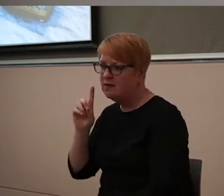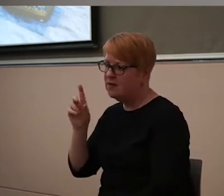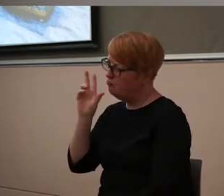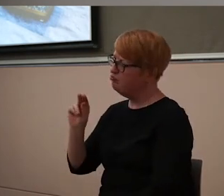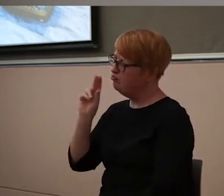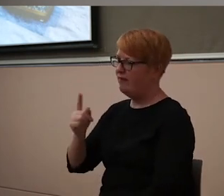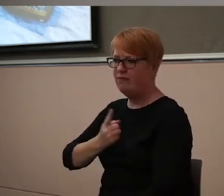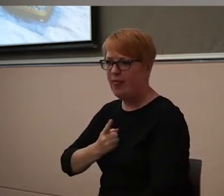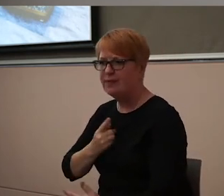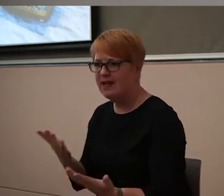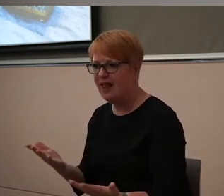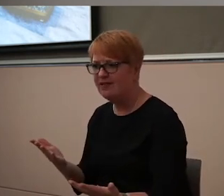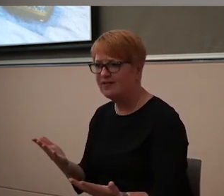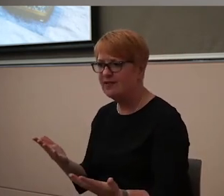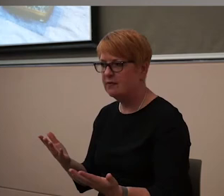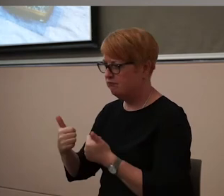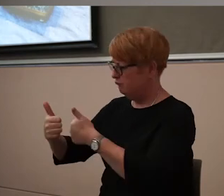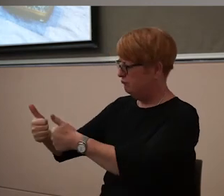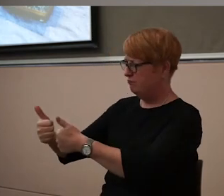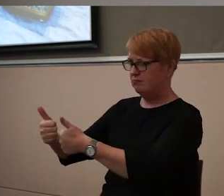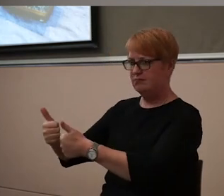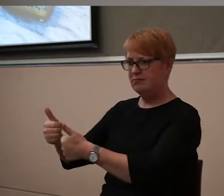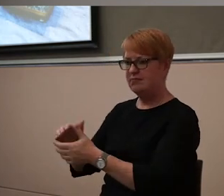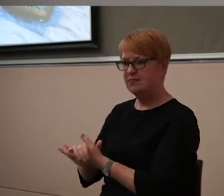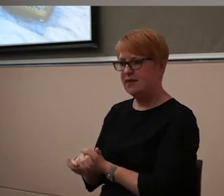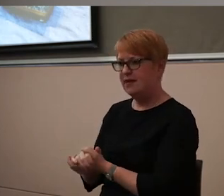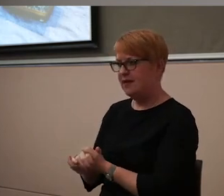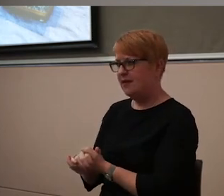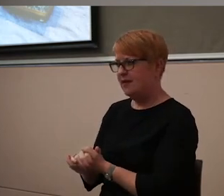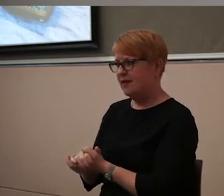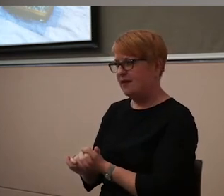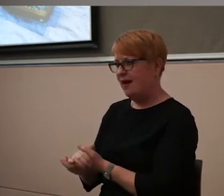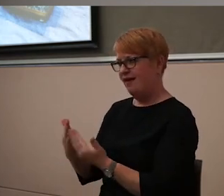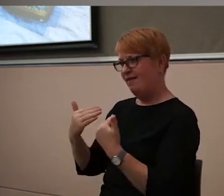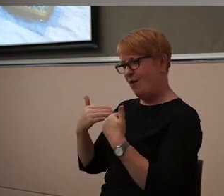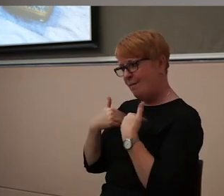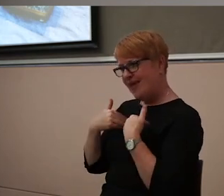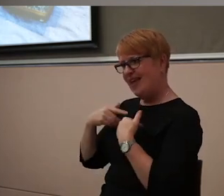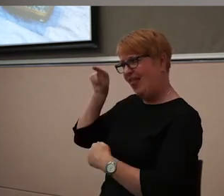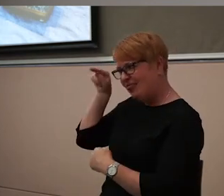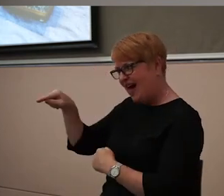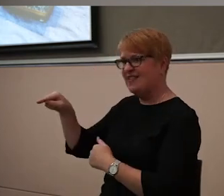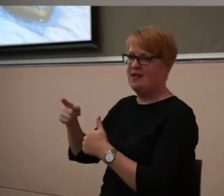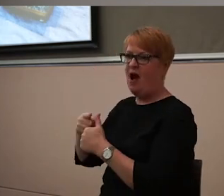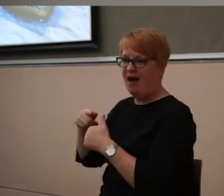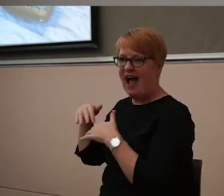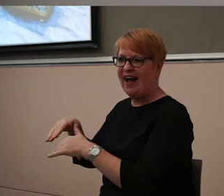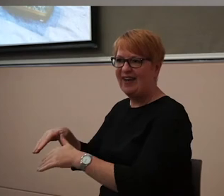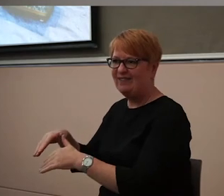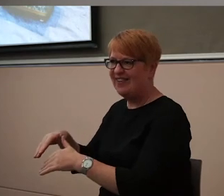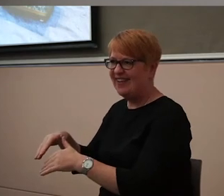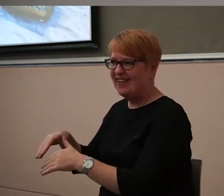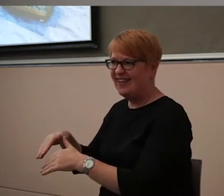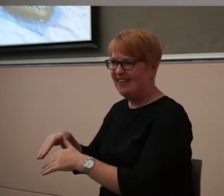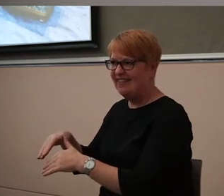why trying to decide to use this kind of methodology is that, you know, they represent